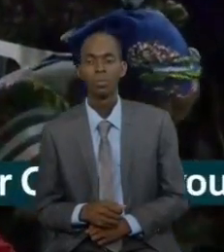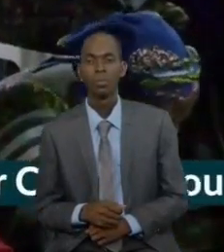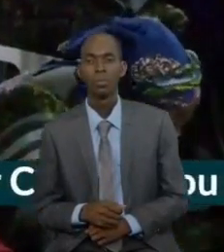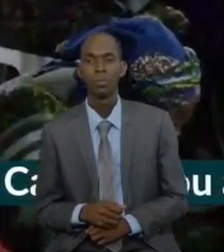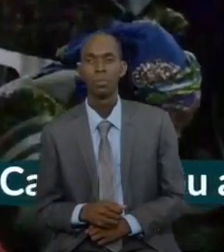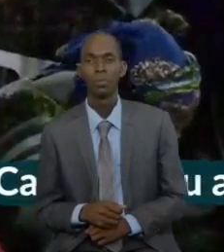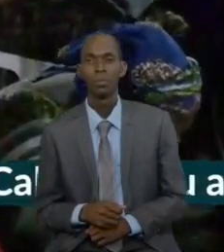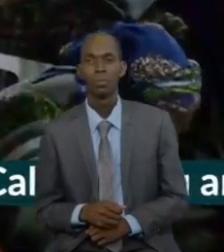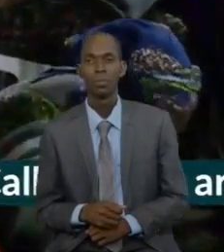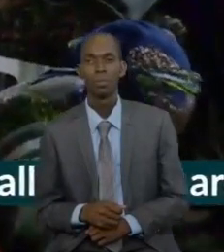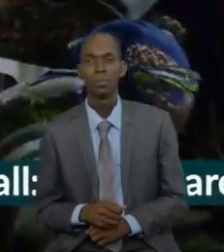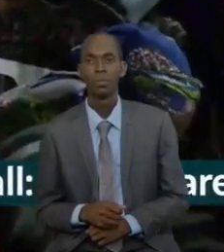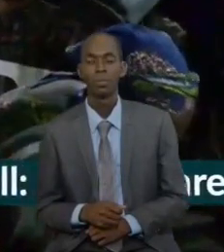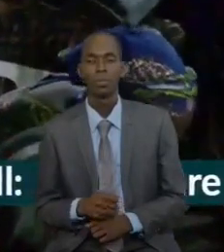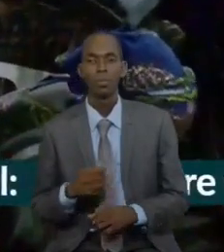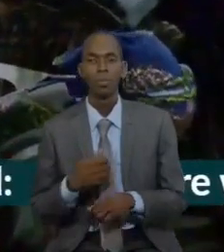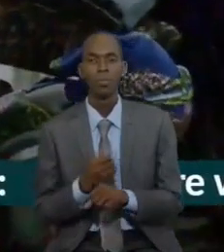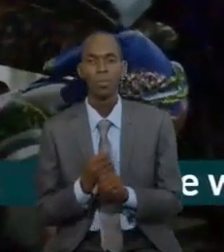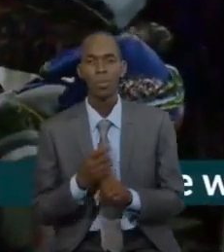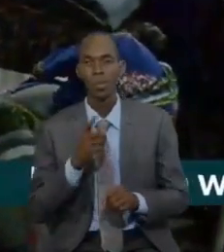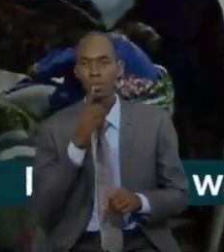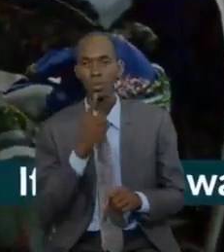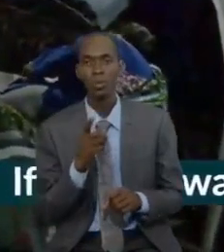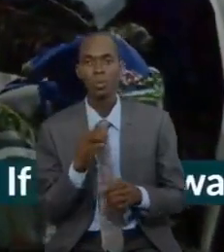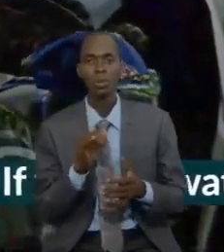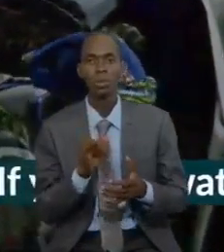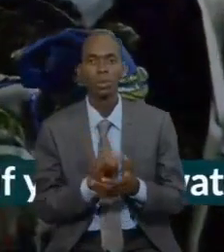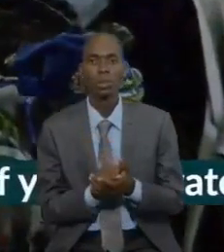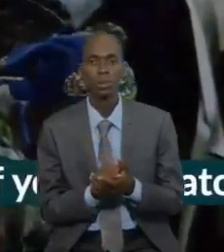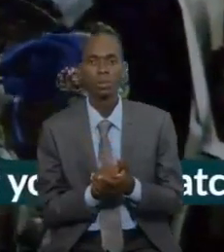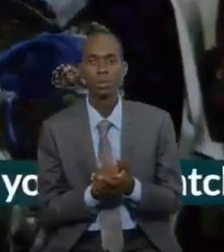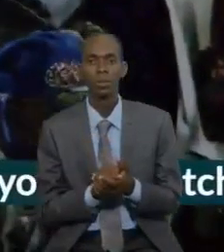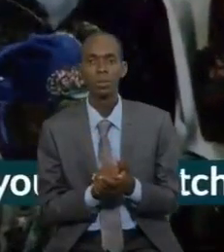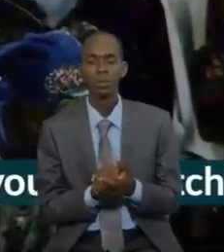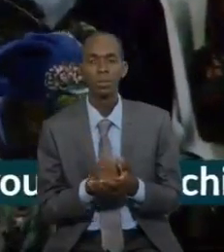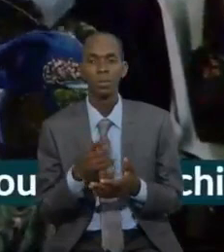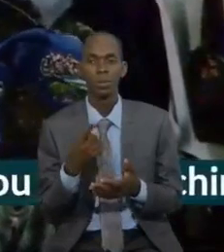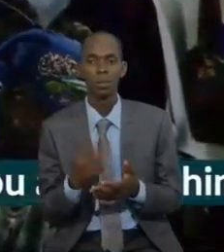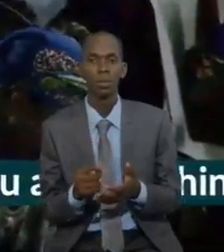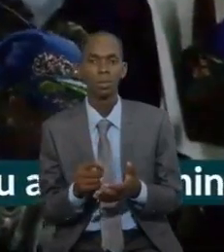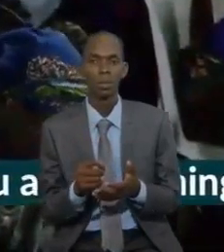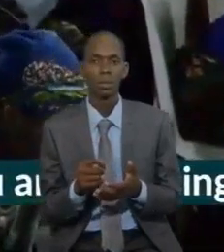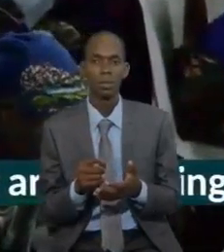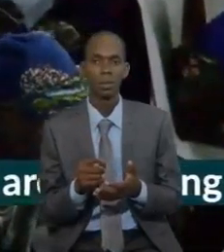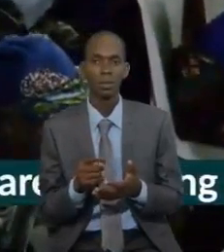Ensure it's clearly written so as for our leaders to do a thorough follow-up.